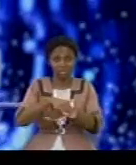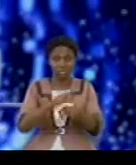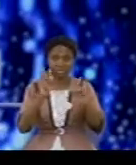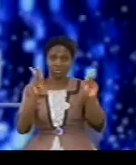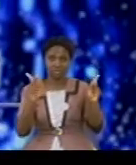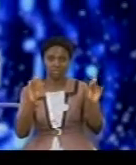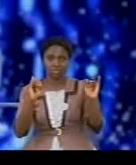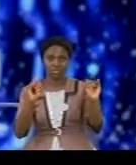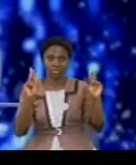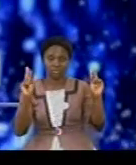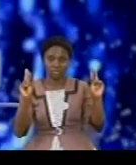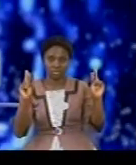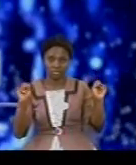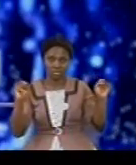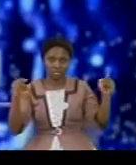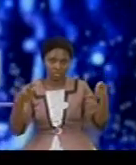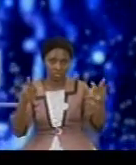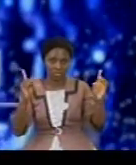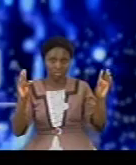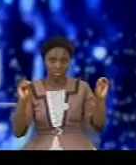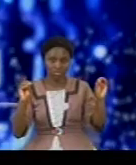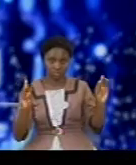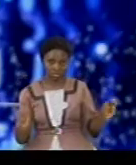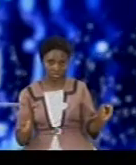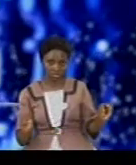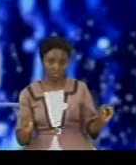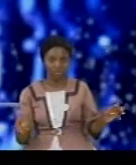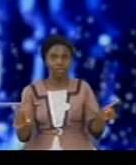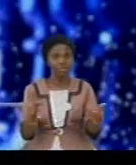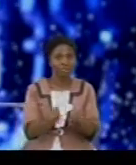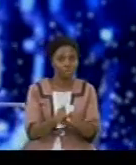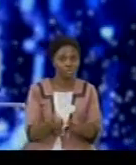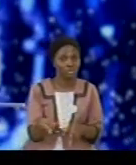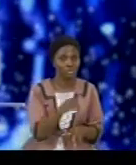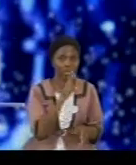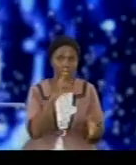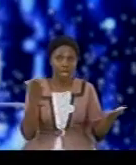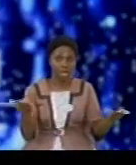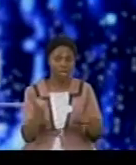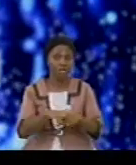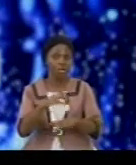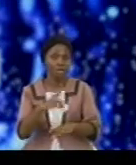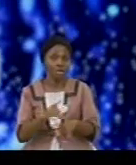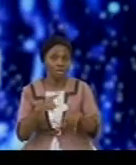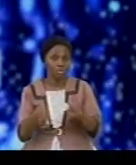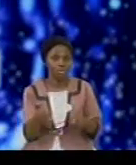yet they are referred to as God's kingdom citizens.